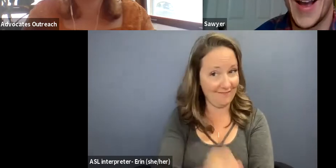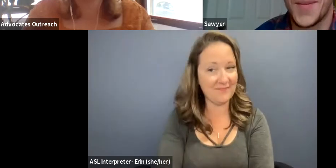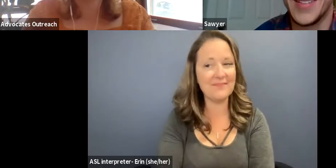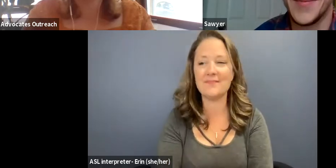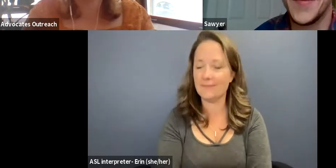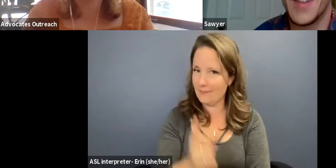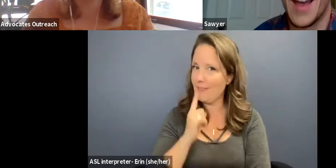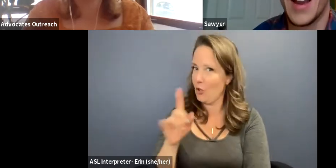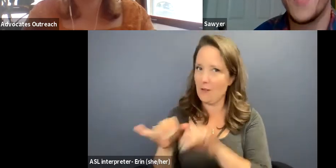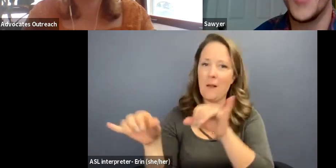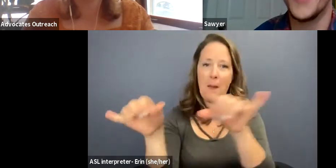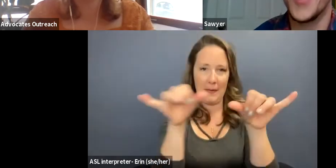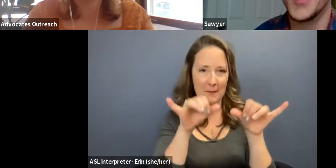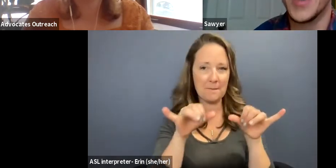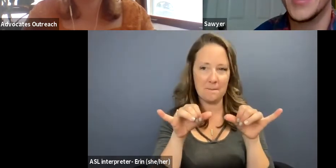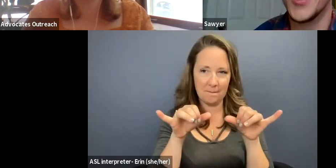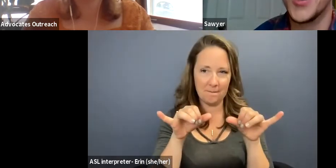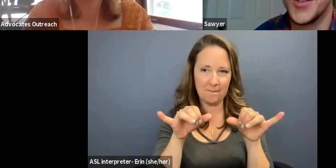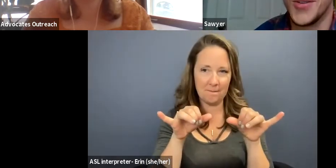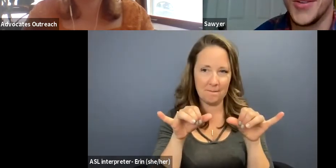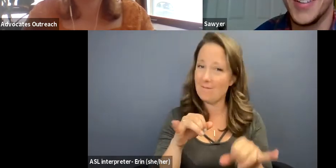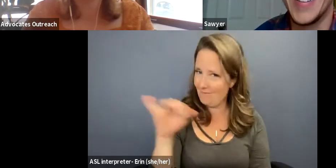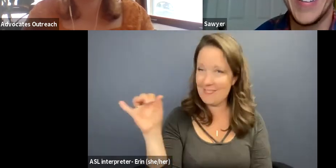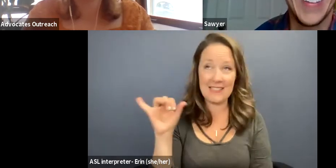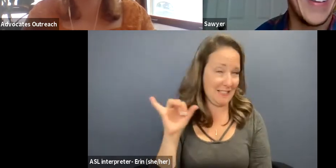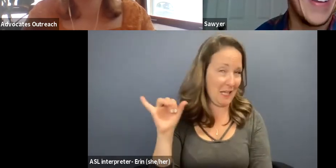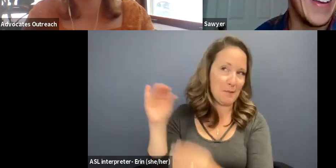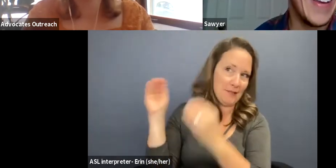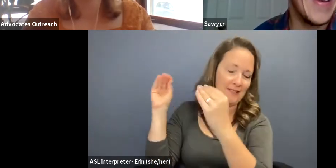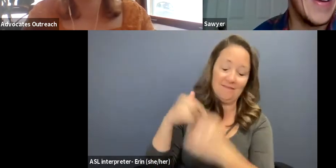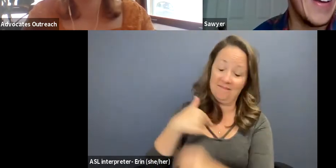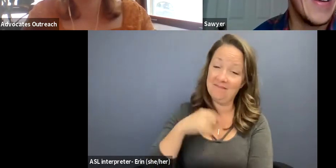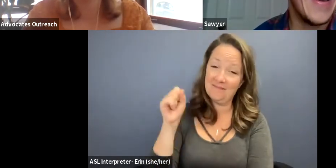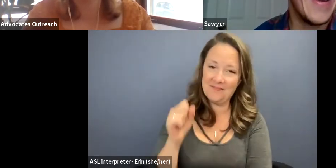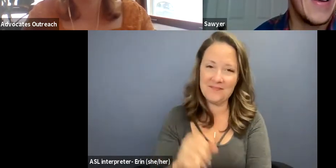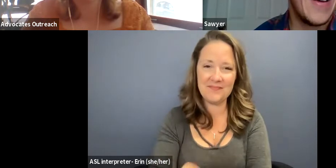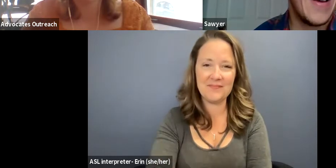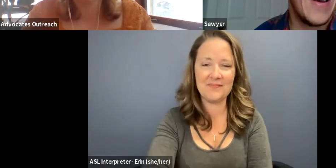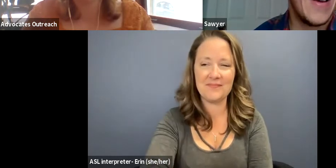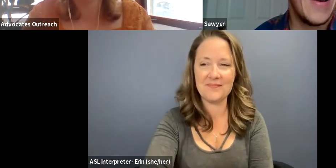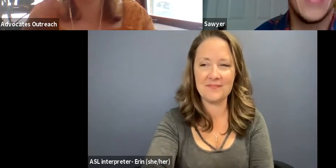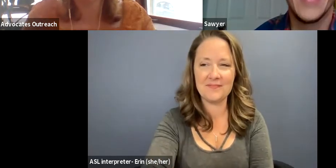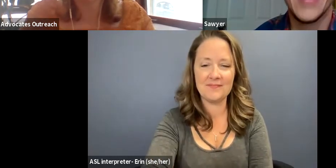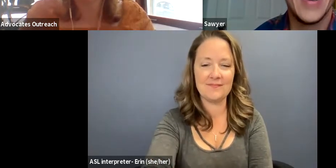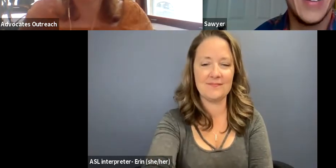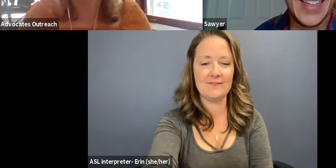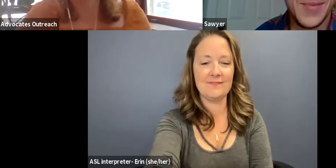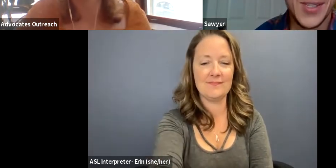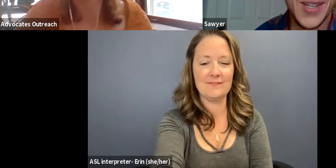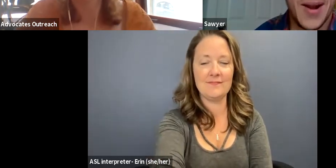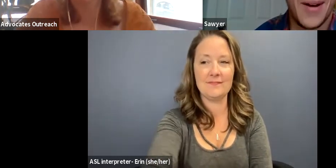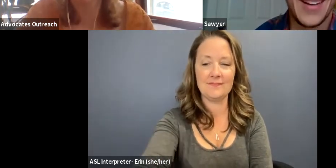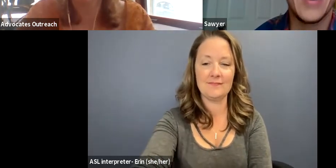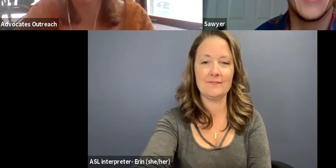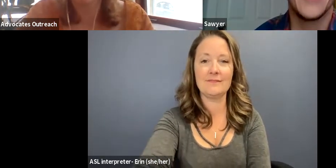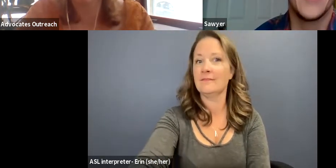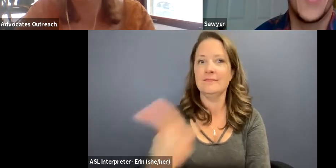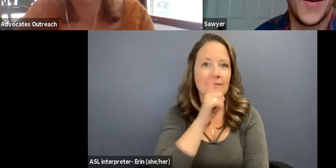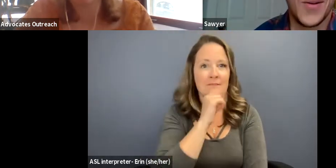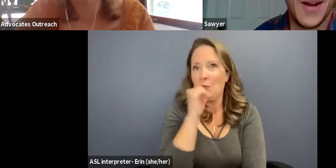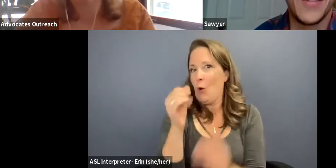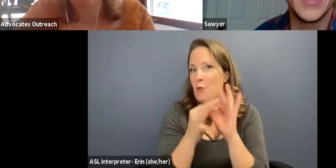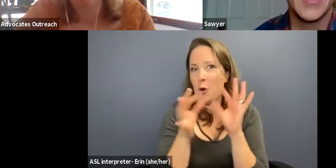sexuality from a place of um, like health and positivity, and